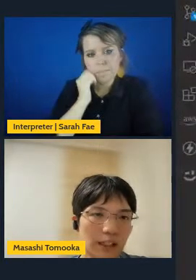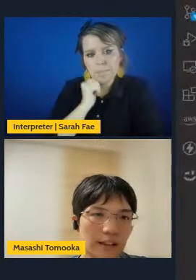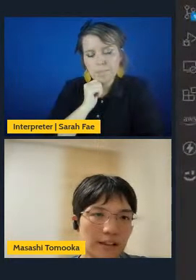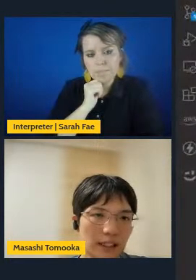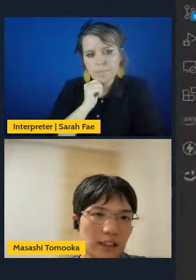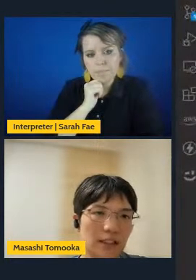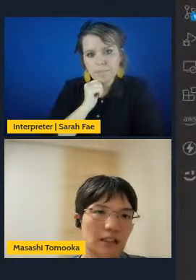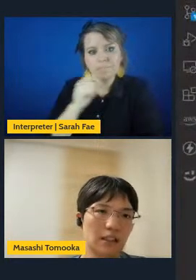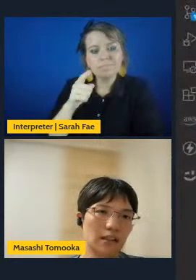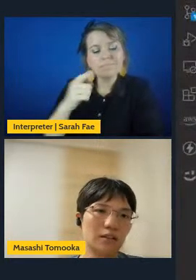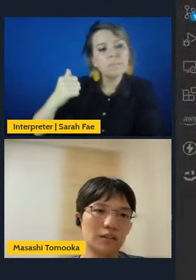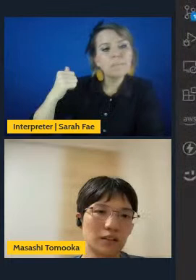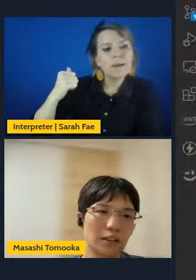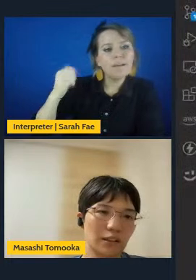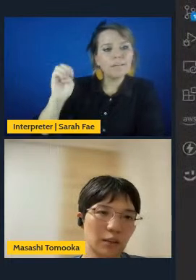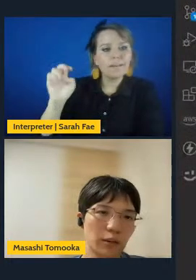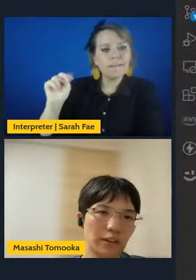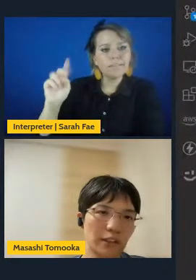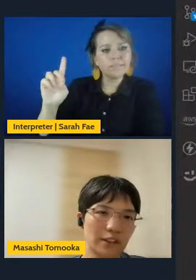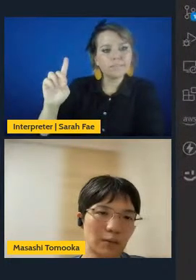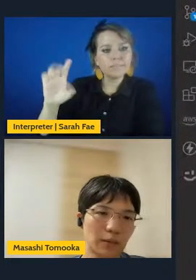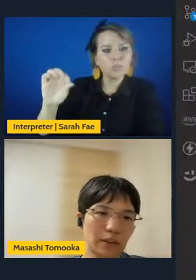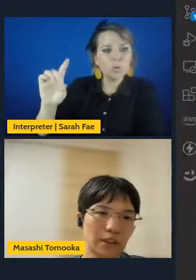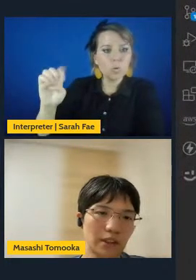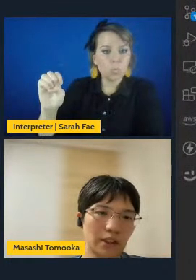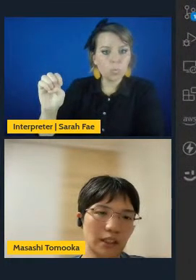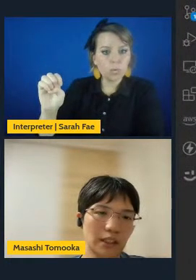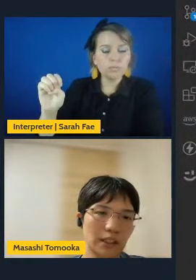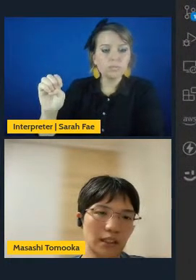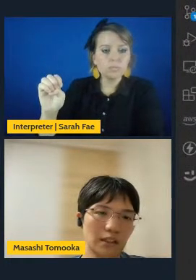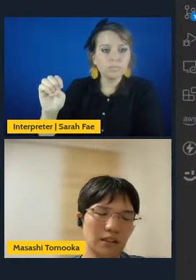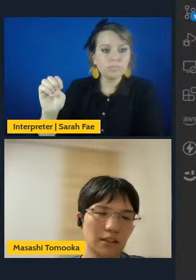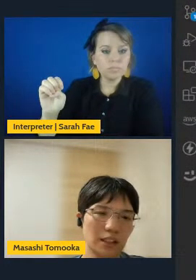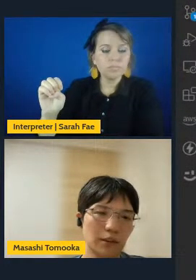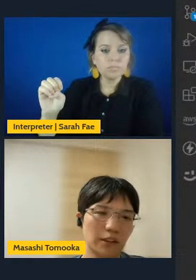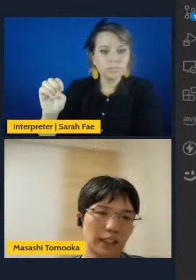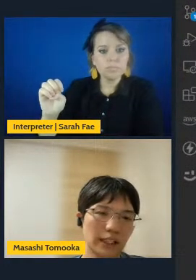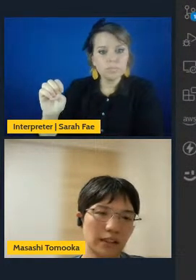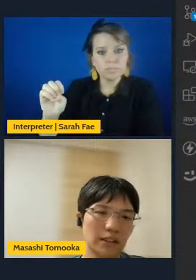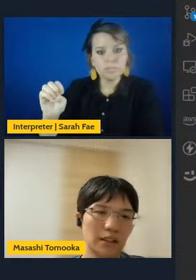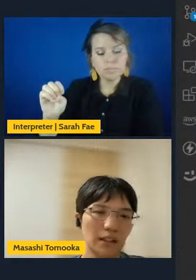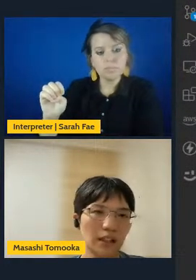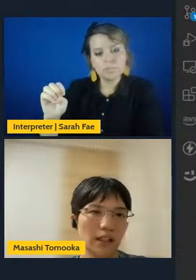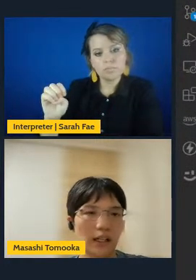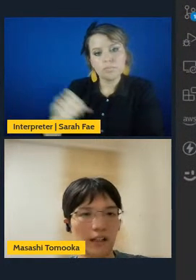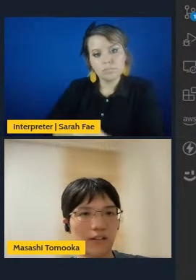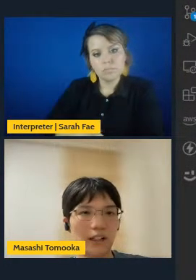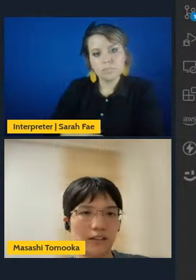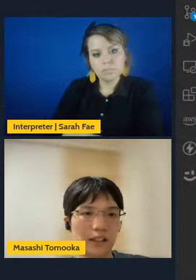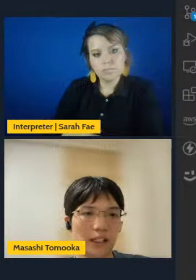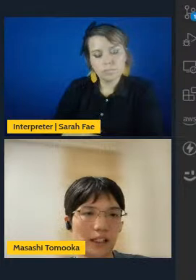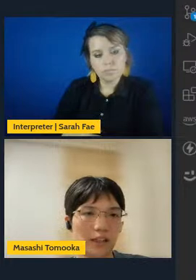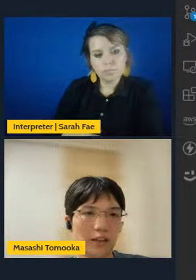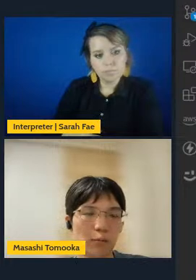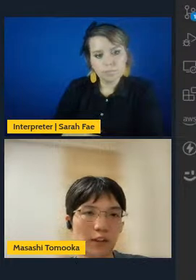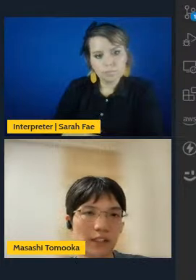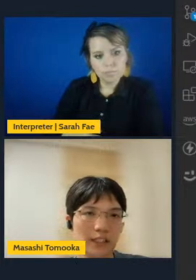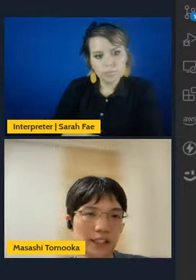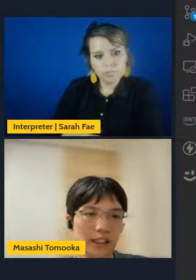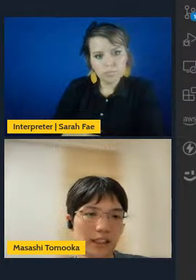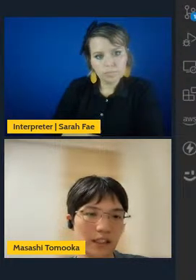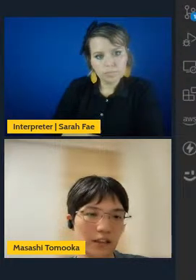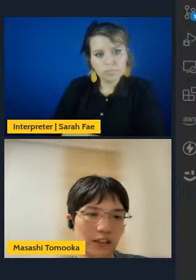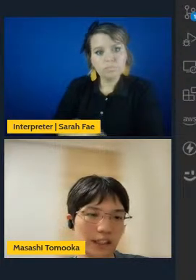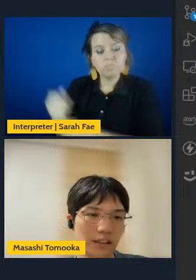a backend stack code. You deploy user pool and user pool client. And after you deploy